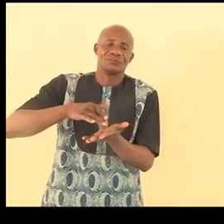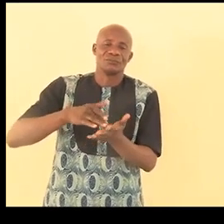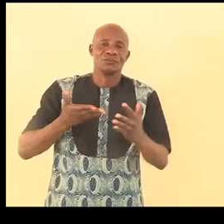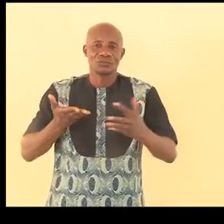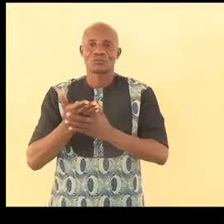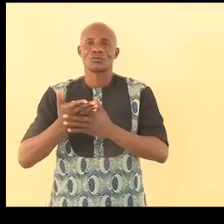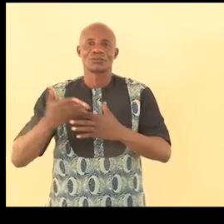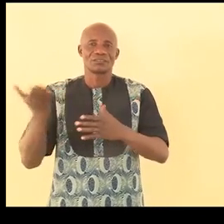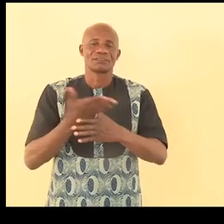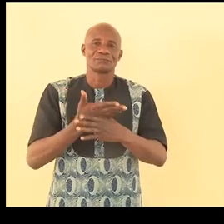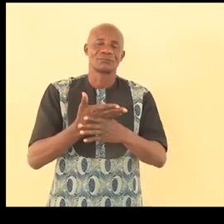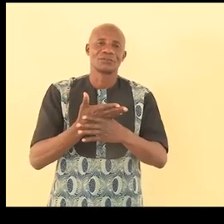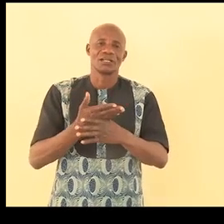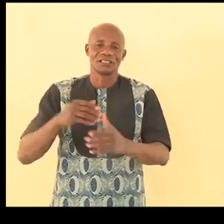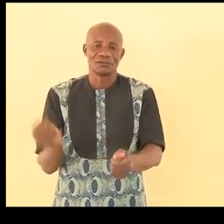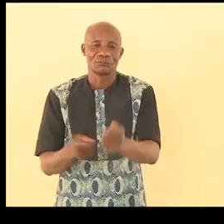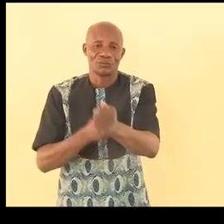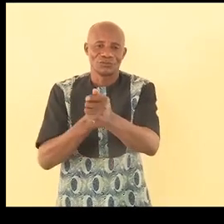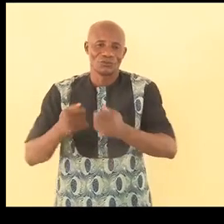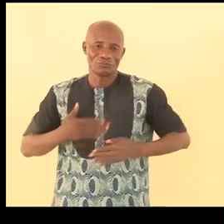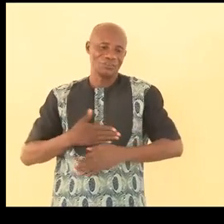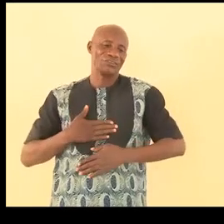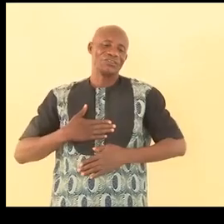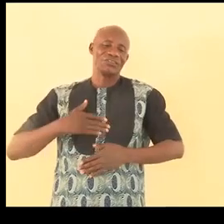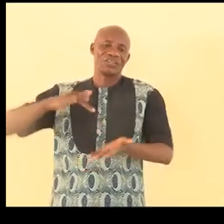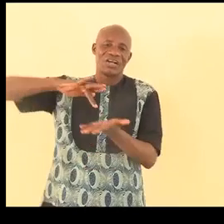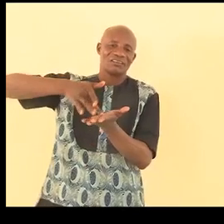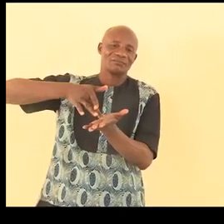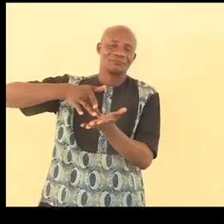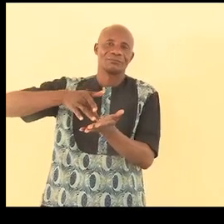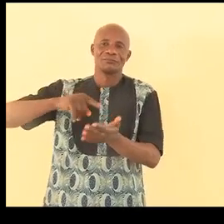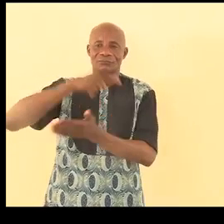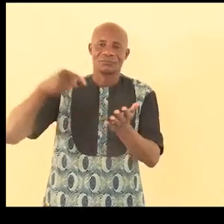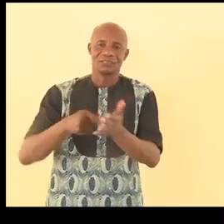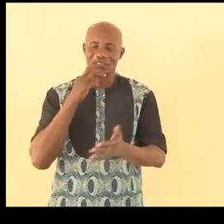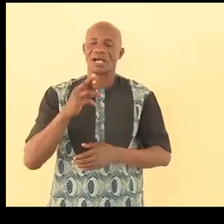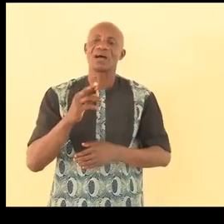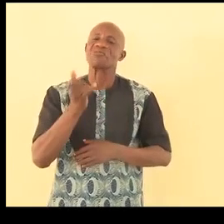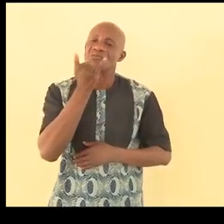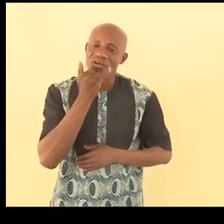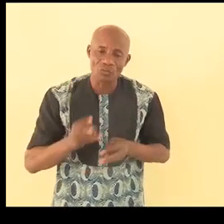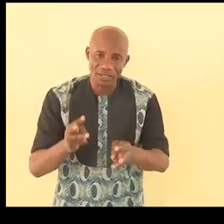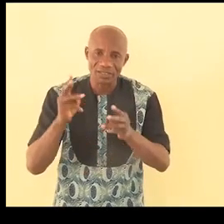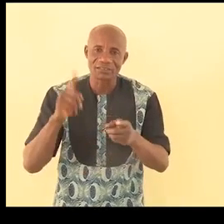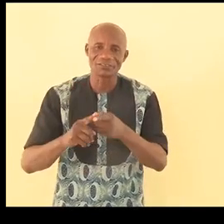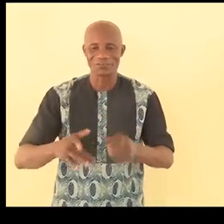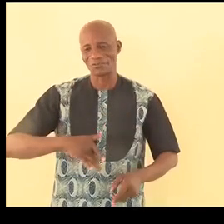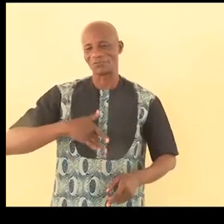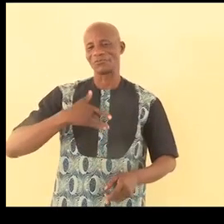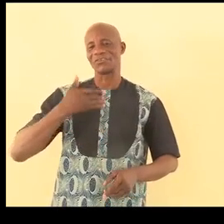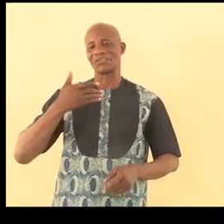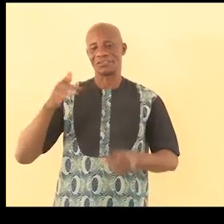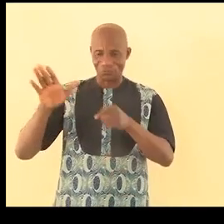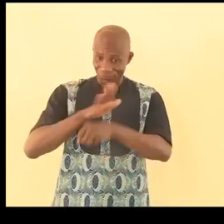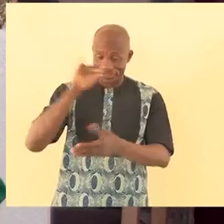through distraction, vain pursuit of pleasure, or even drugs. These are wrong ways to fill